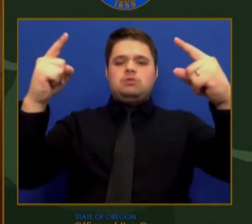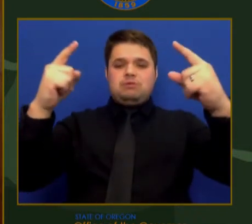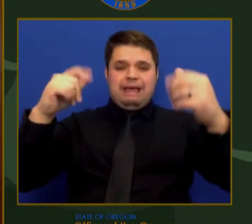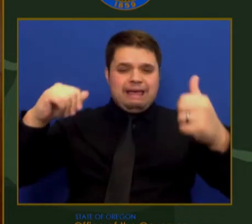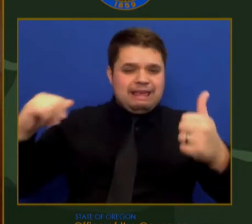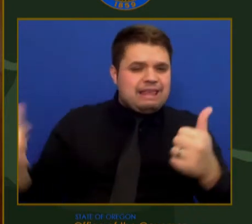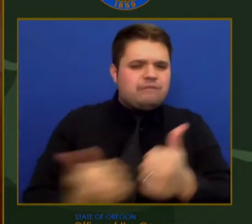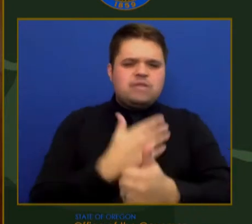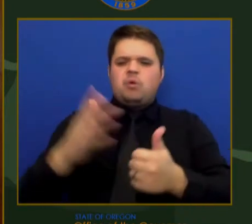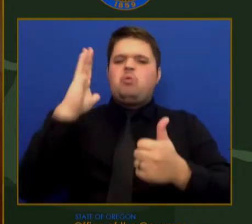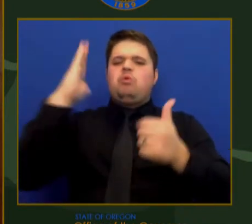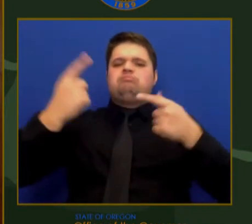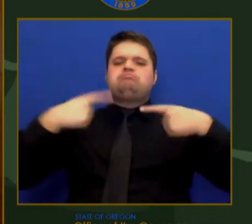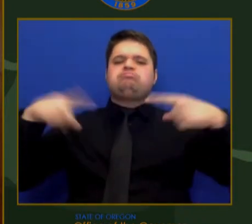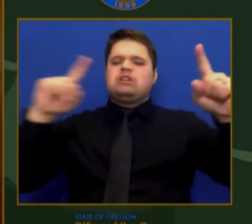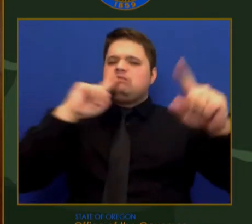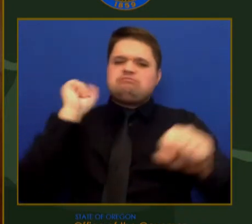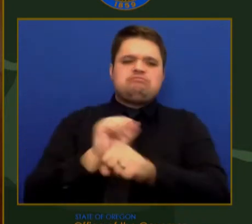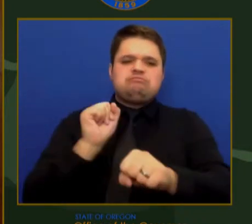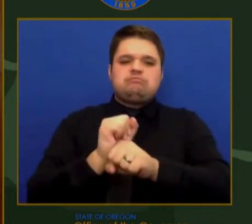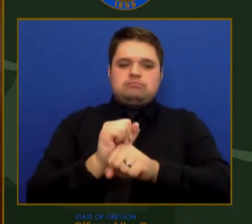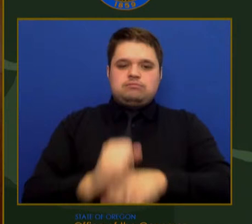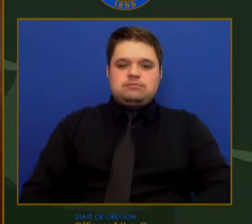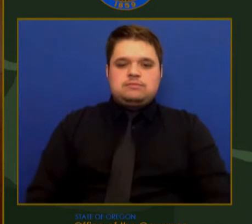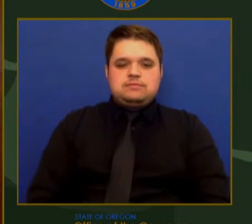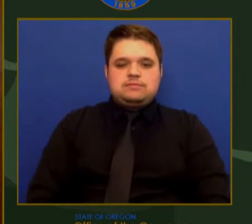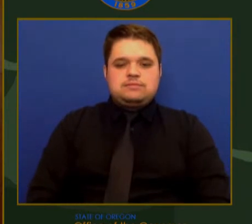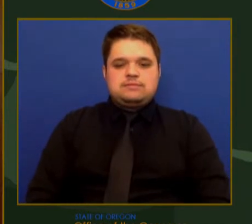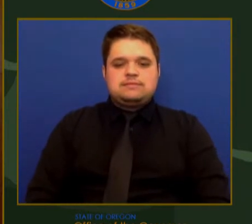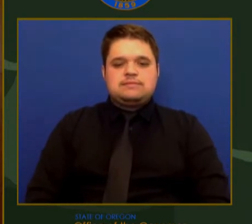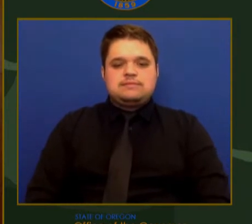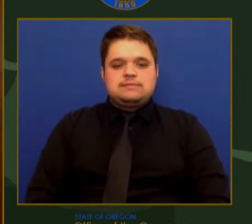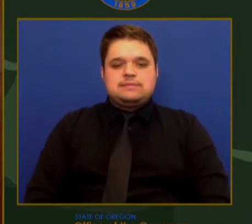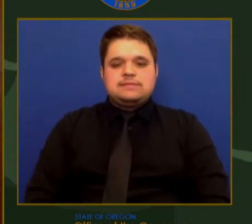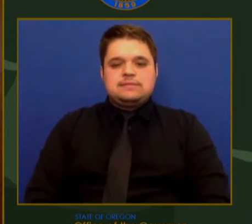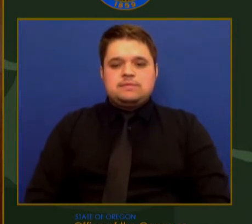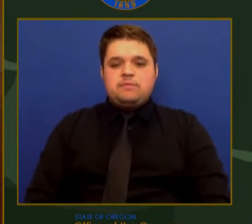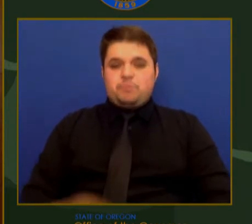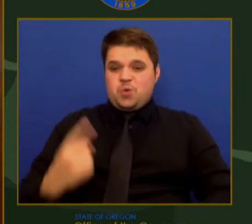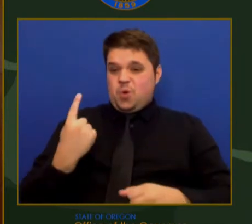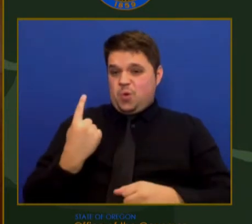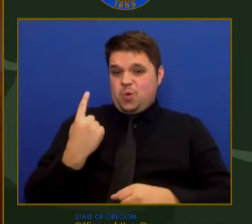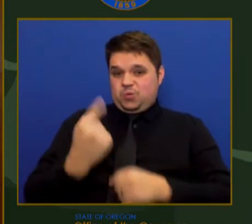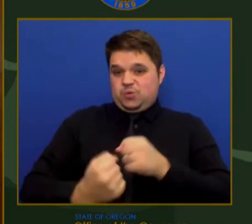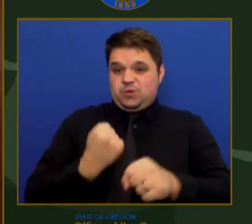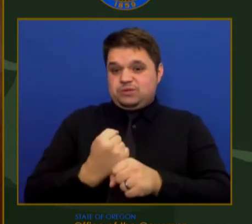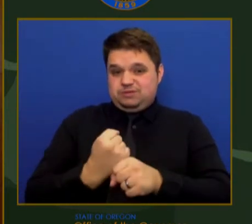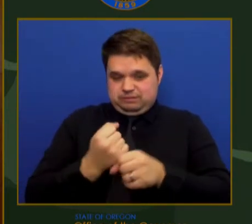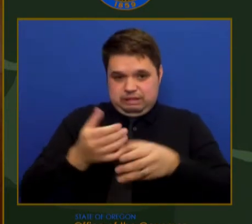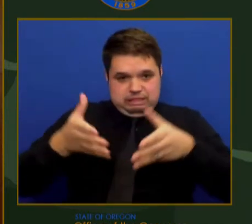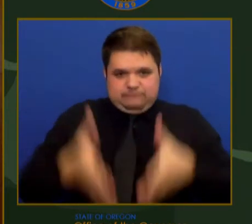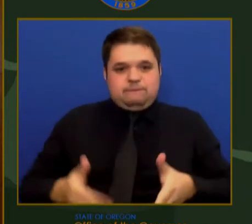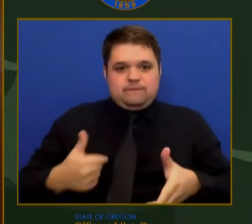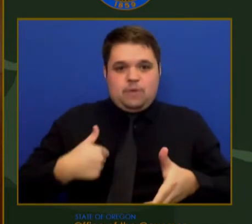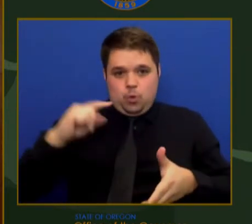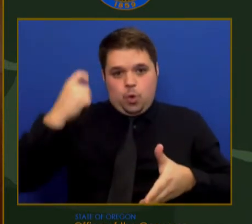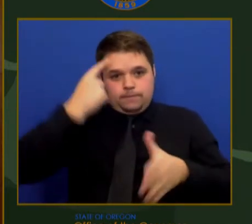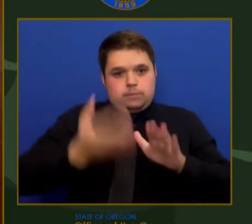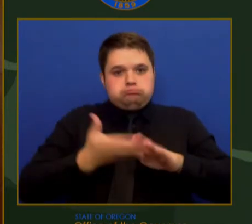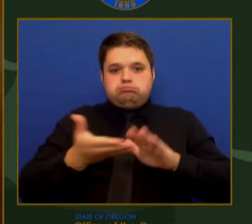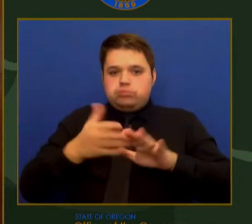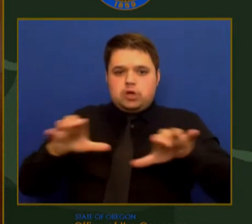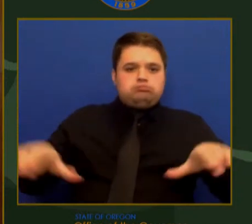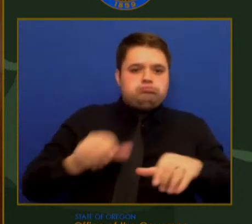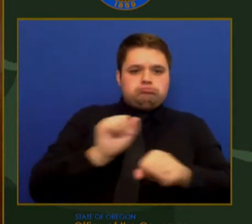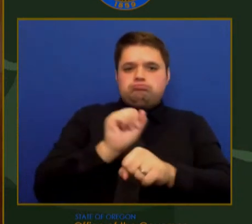As I enter my last year as governor, I still have moments where it feels surreal to have sat in